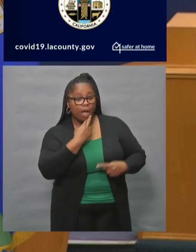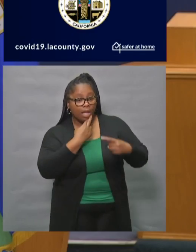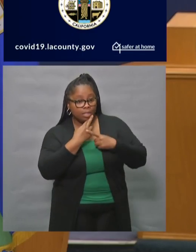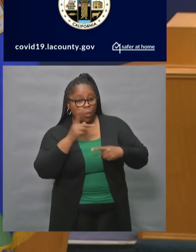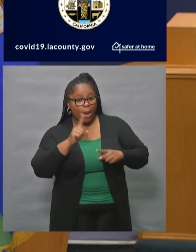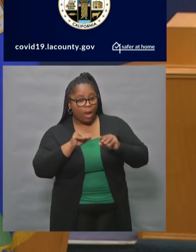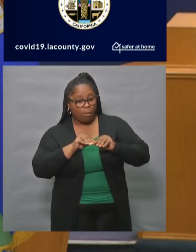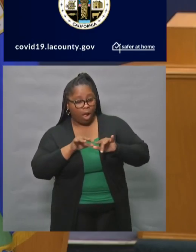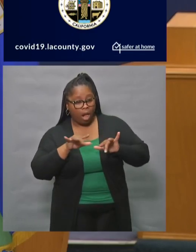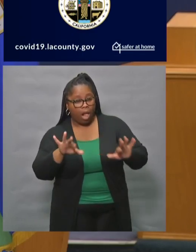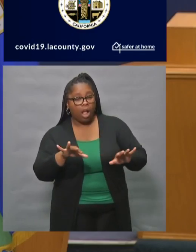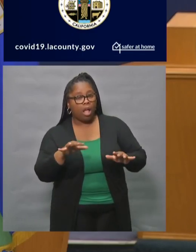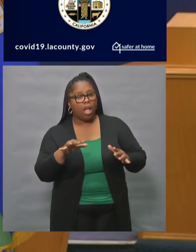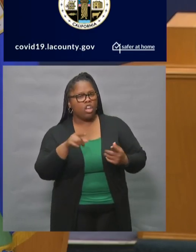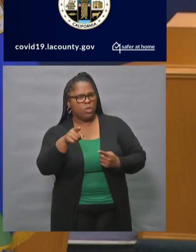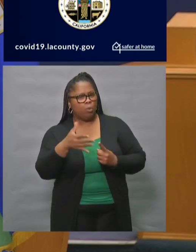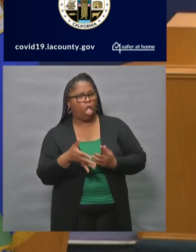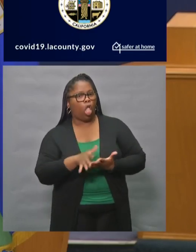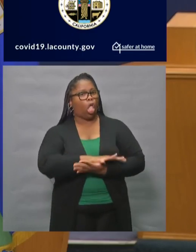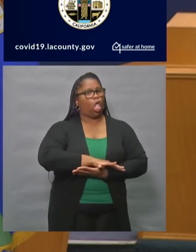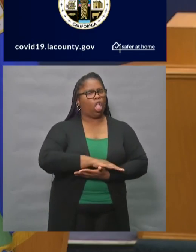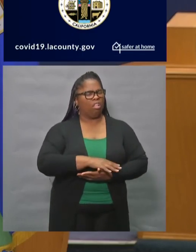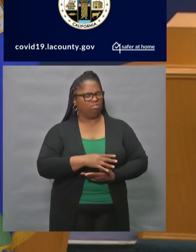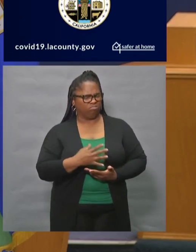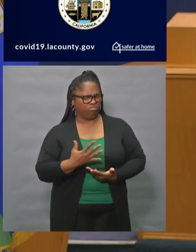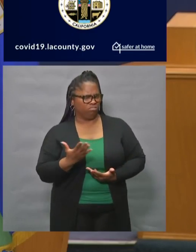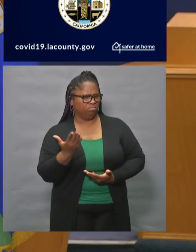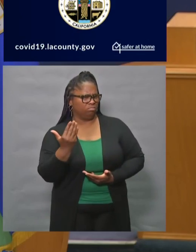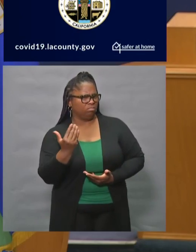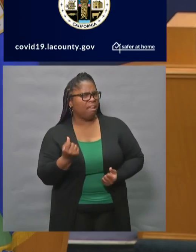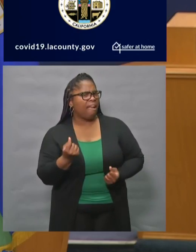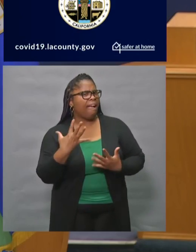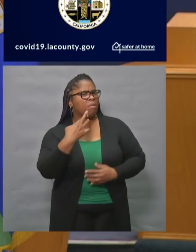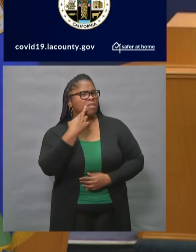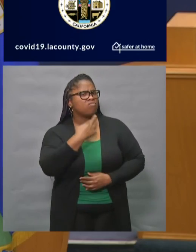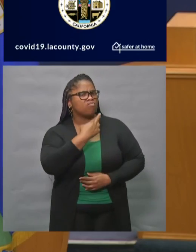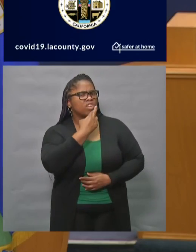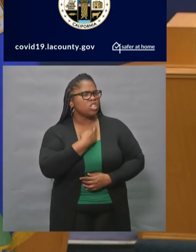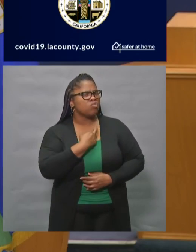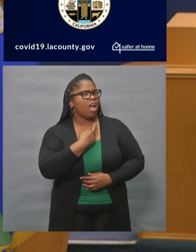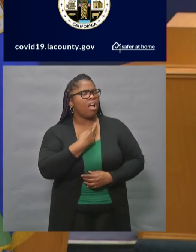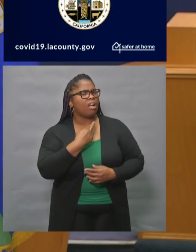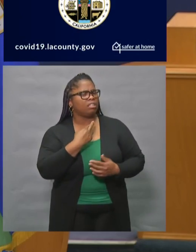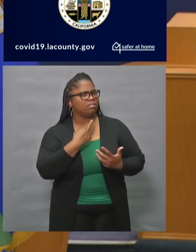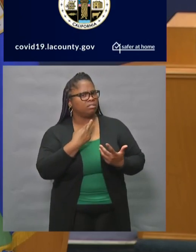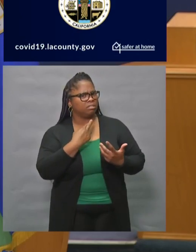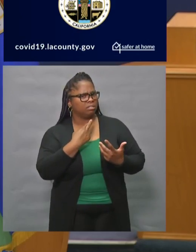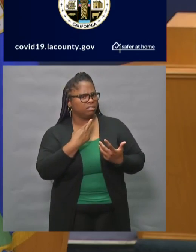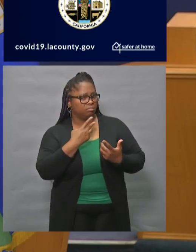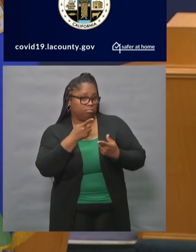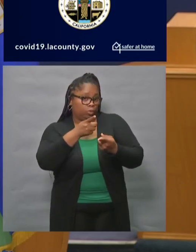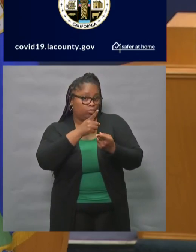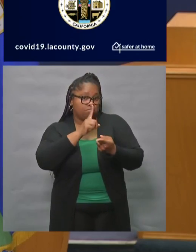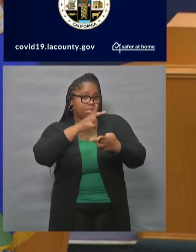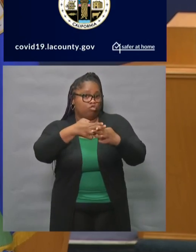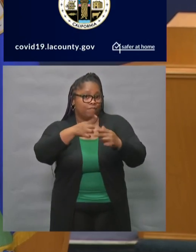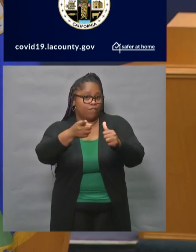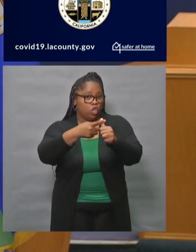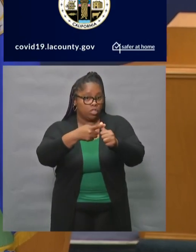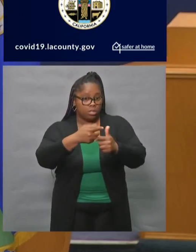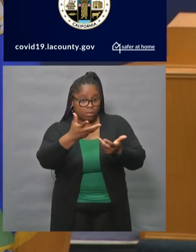you sort of kind of glossed over that. I'm wondering if you can give us a number of how many restaurants that you're talking about, and is it a